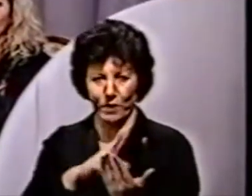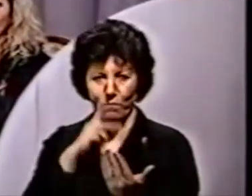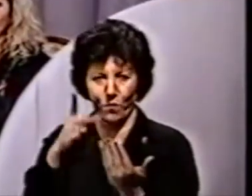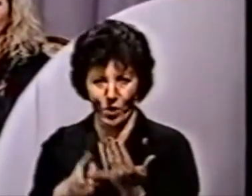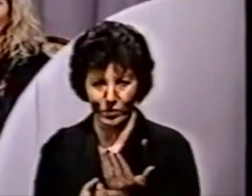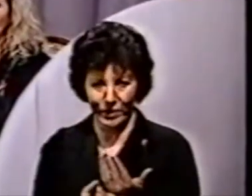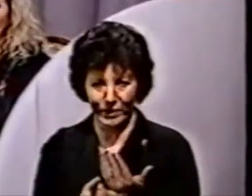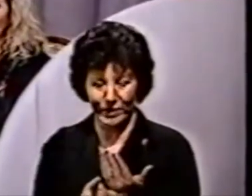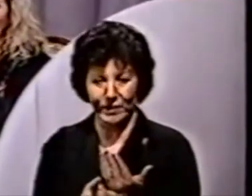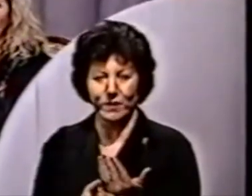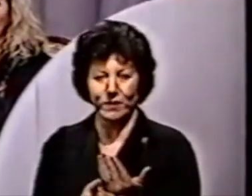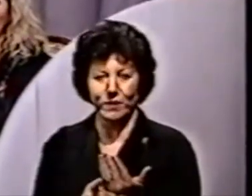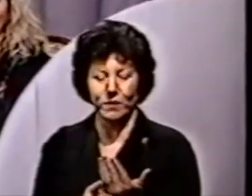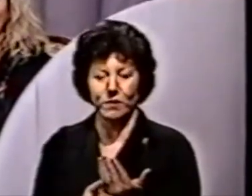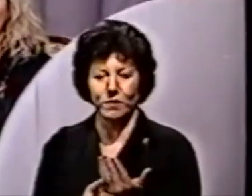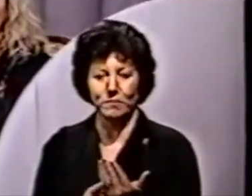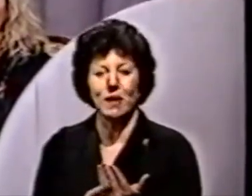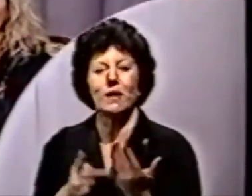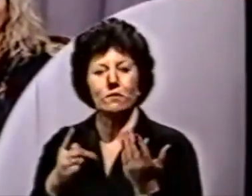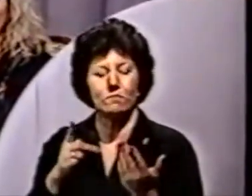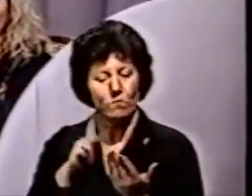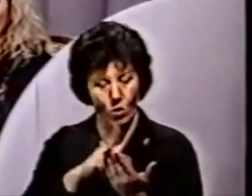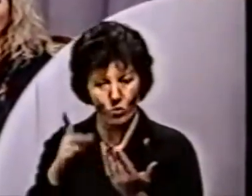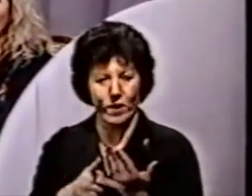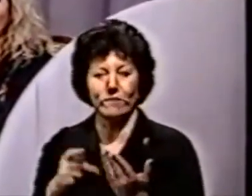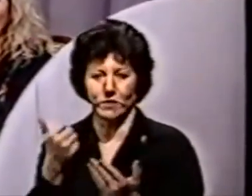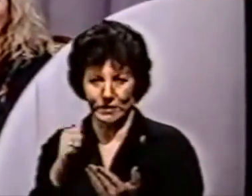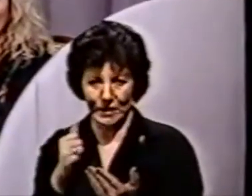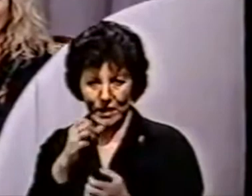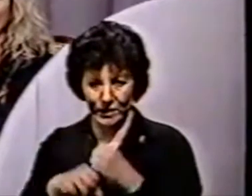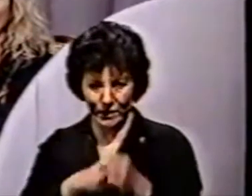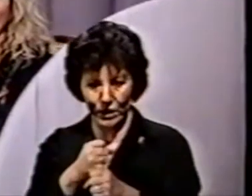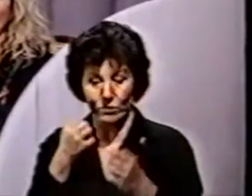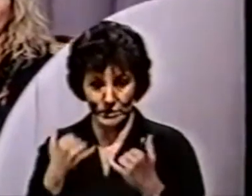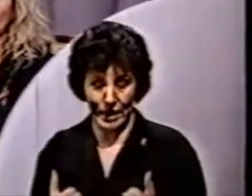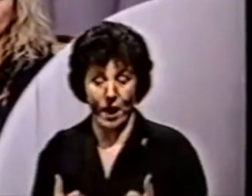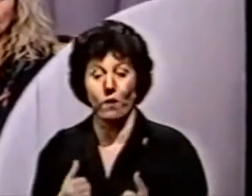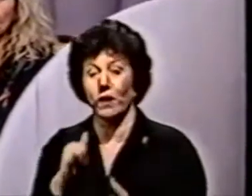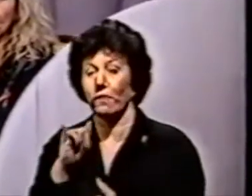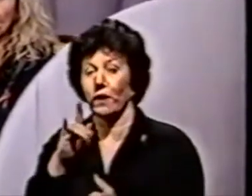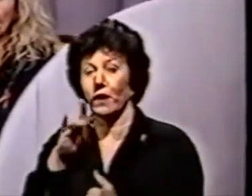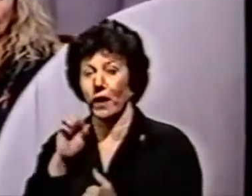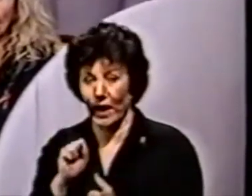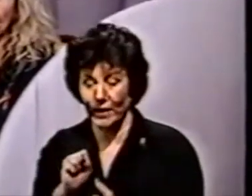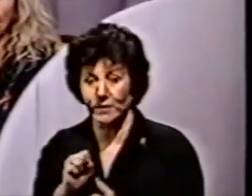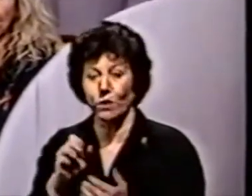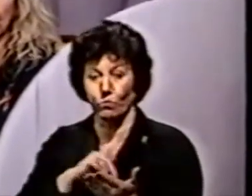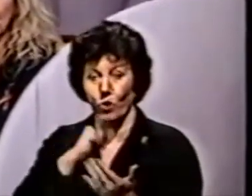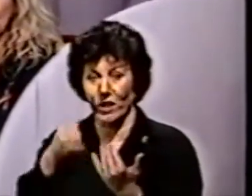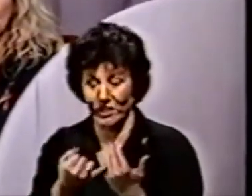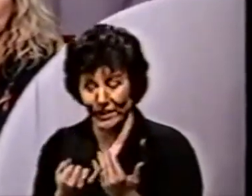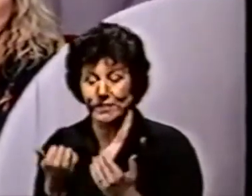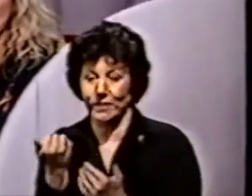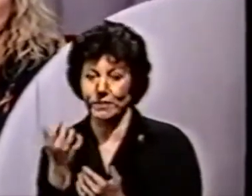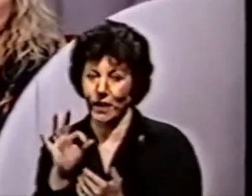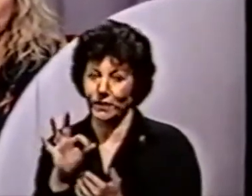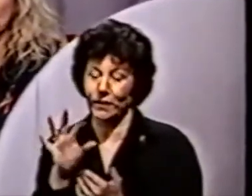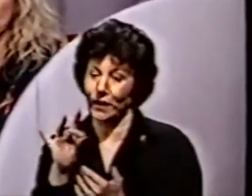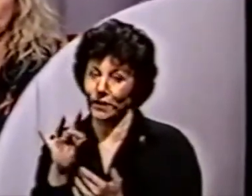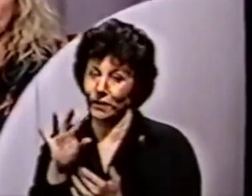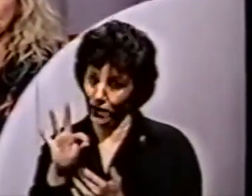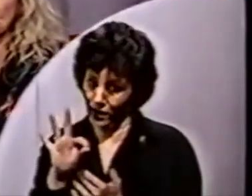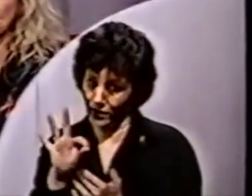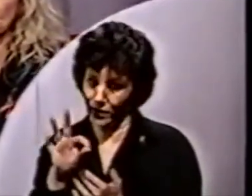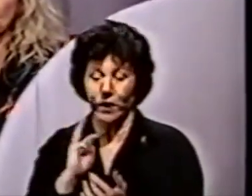been in existence for 10 years now, and the Women's AIDS Project has been in operation since 1989. And we